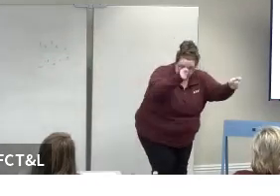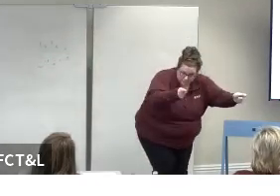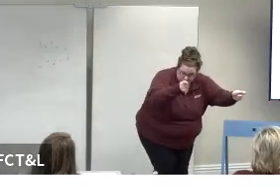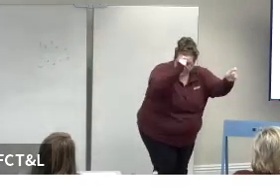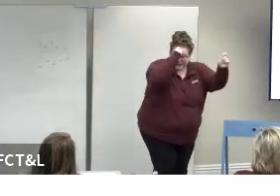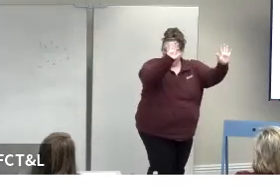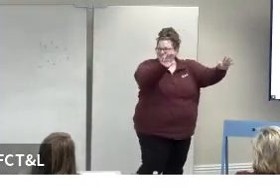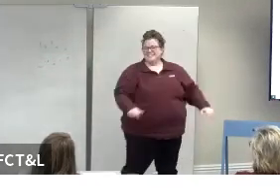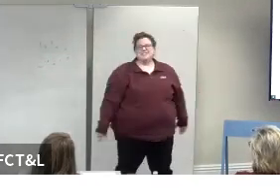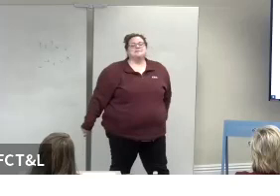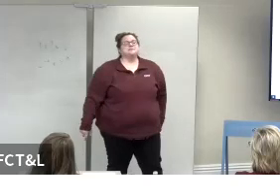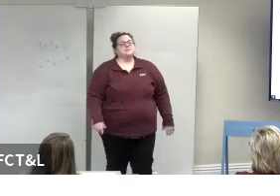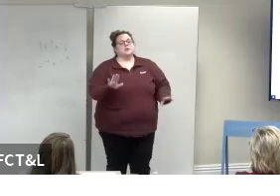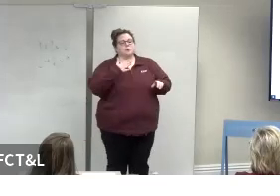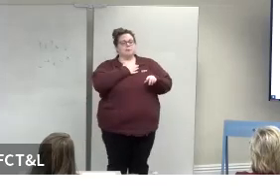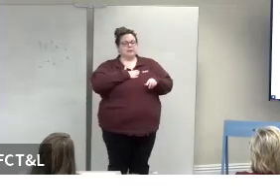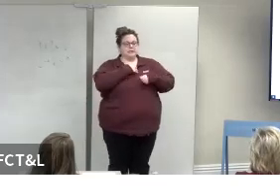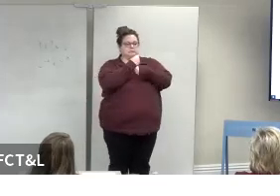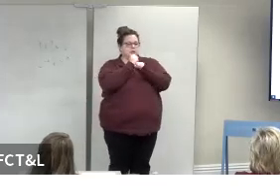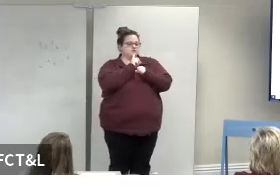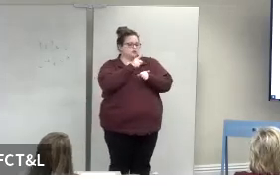job. So kudos to the interpreters.